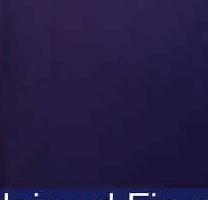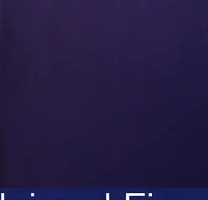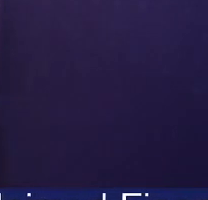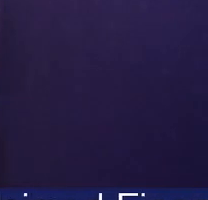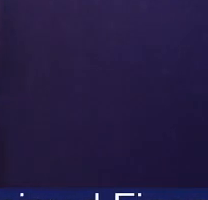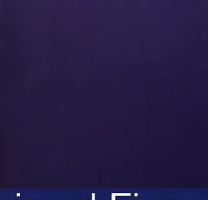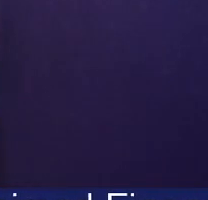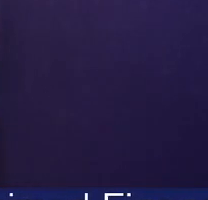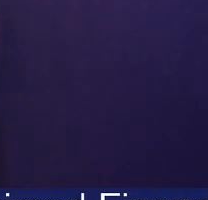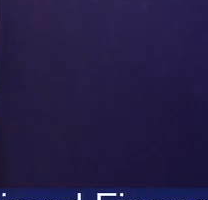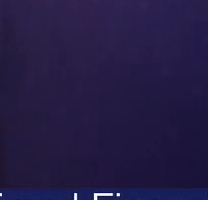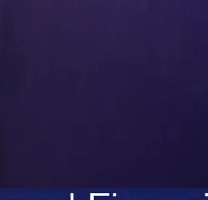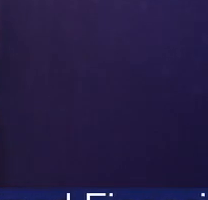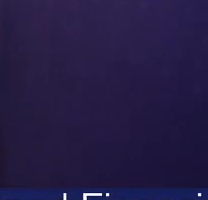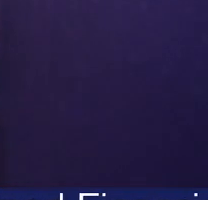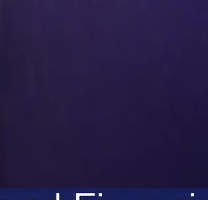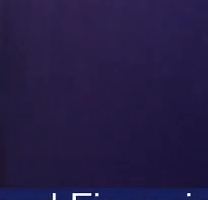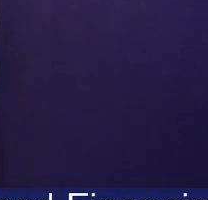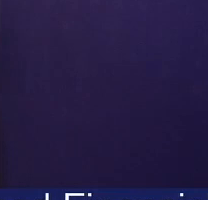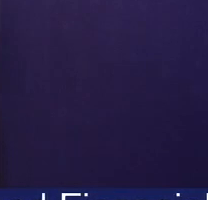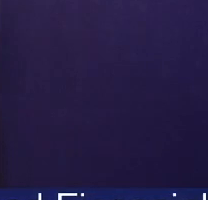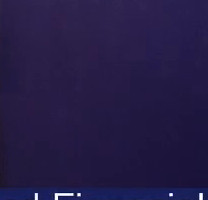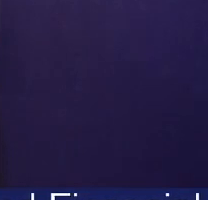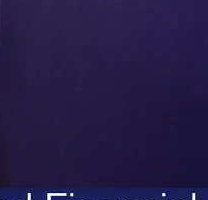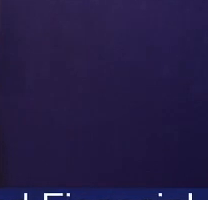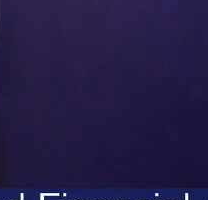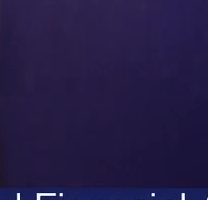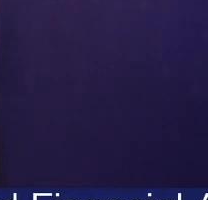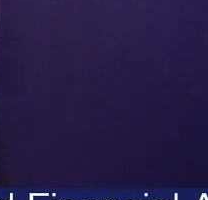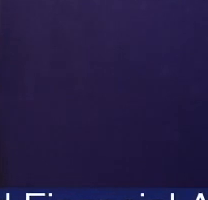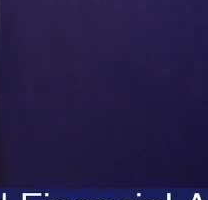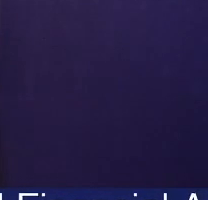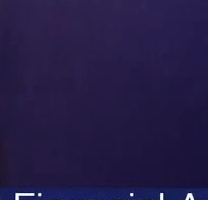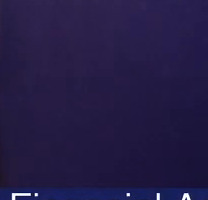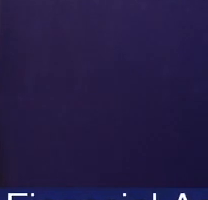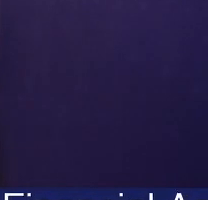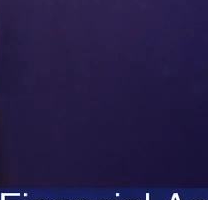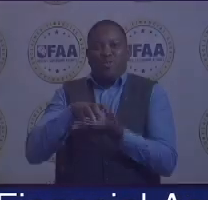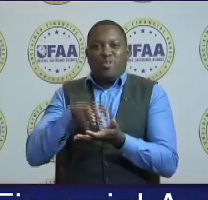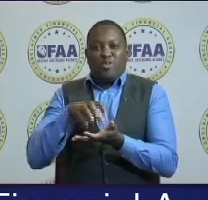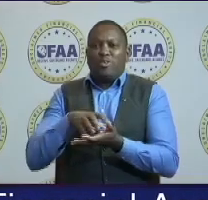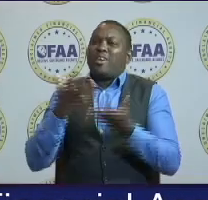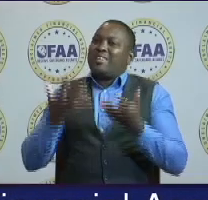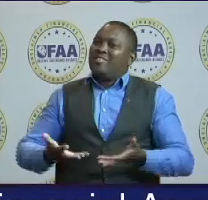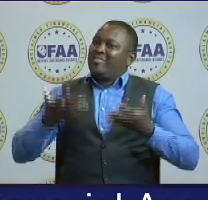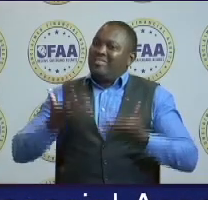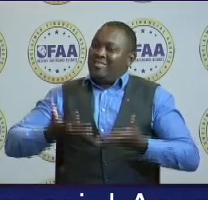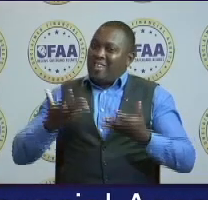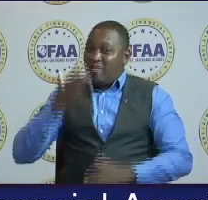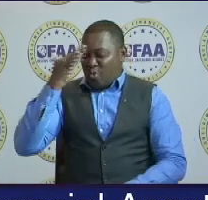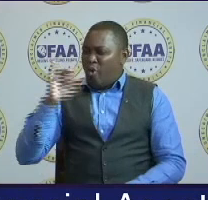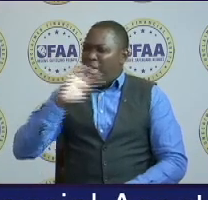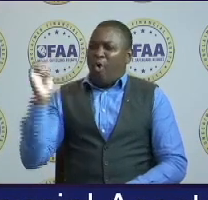role, which is the reporting, surrender, and reunification. I must say, your docket then must be one of the heaviest, because I mean, all eyes must